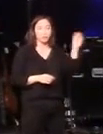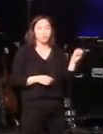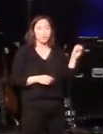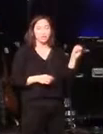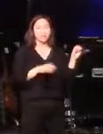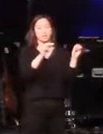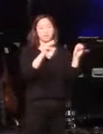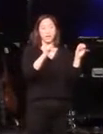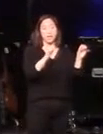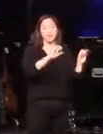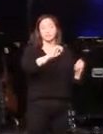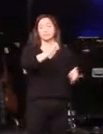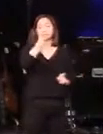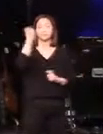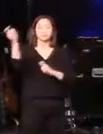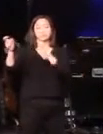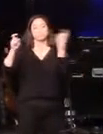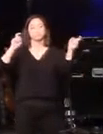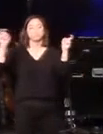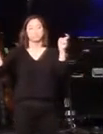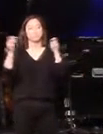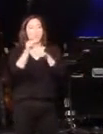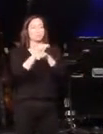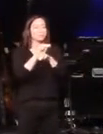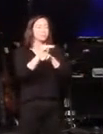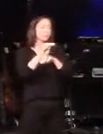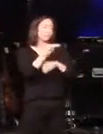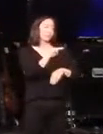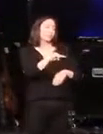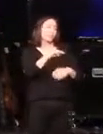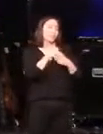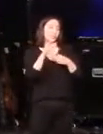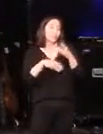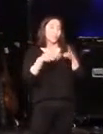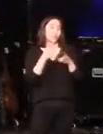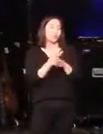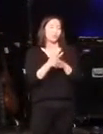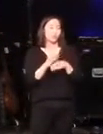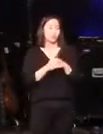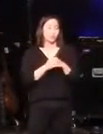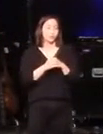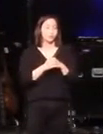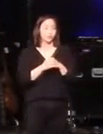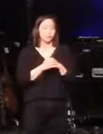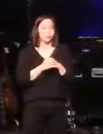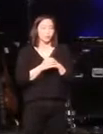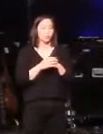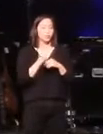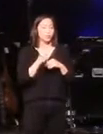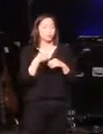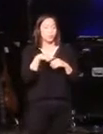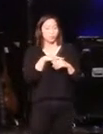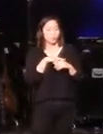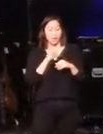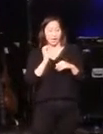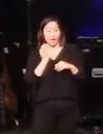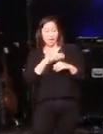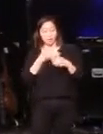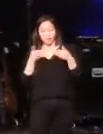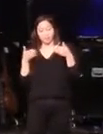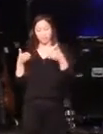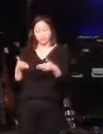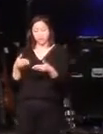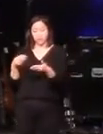world. So instead of us just being about the things that we are about, we get to be a part of a bigger pot,